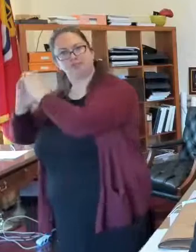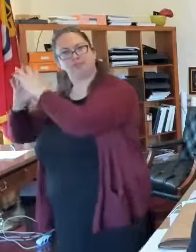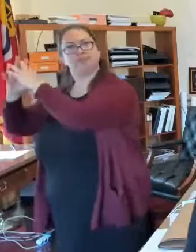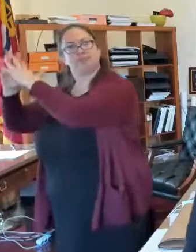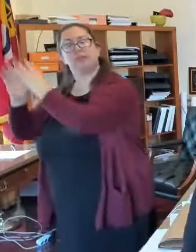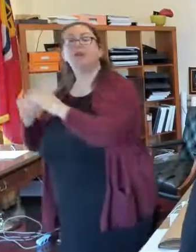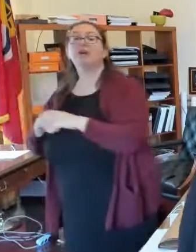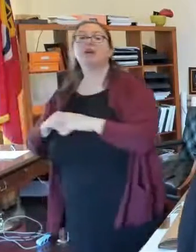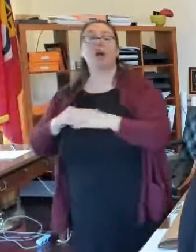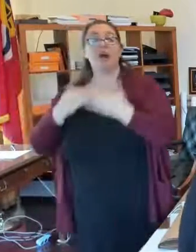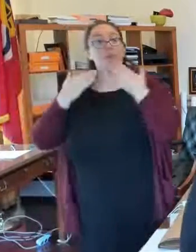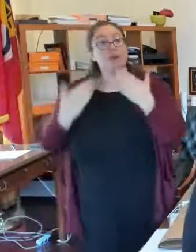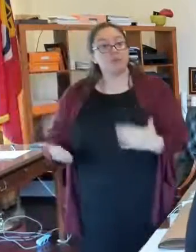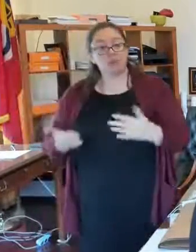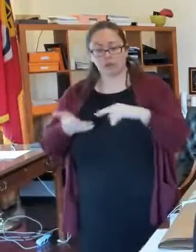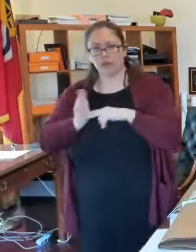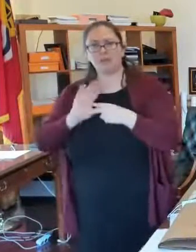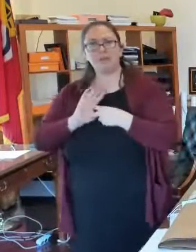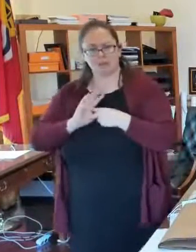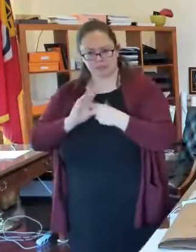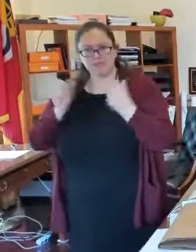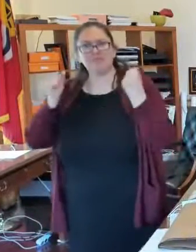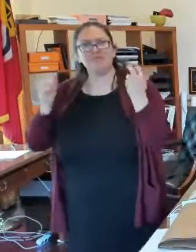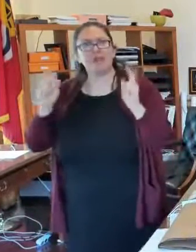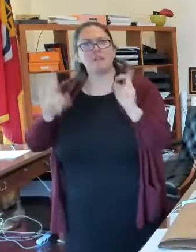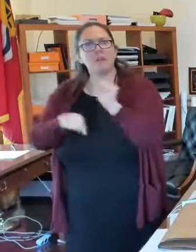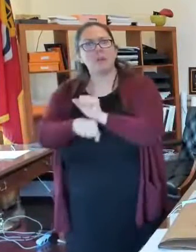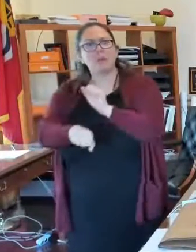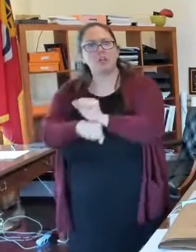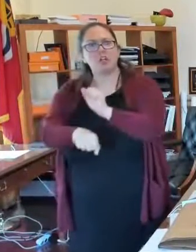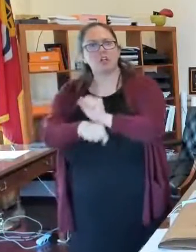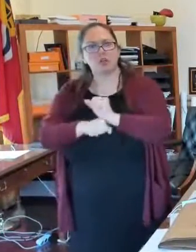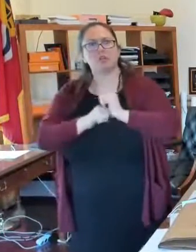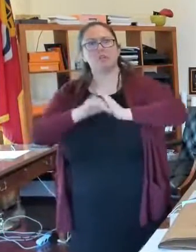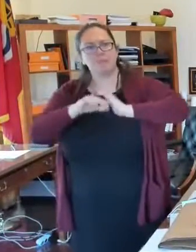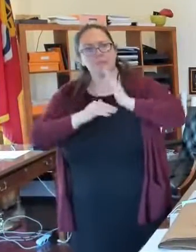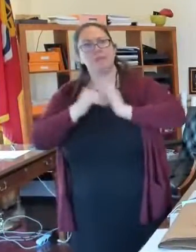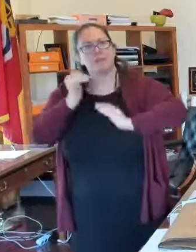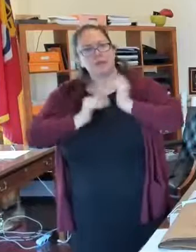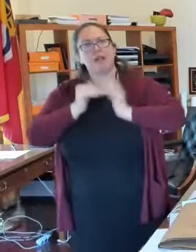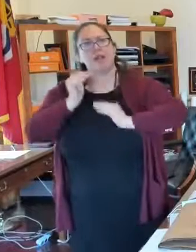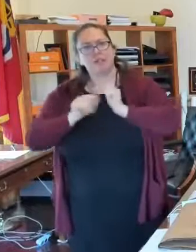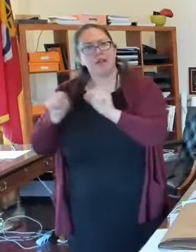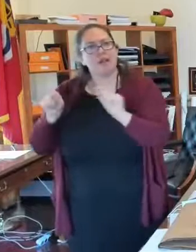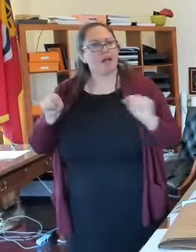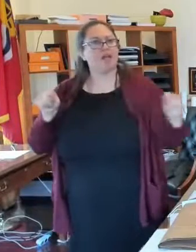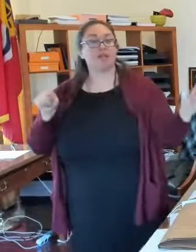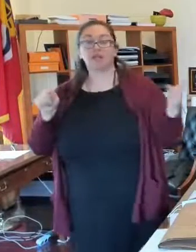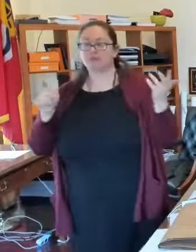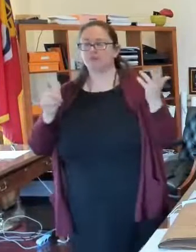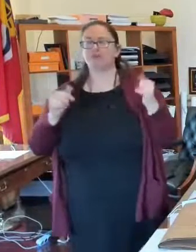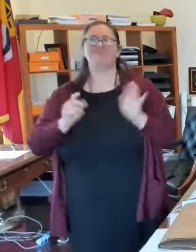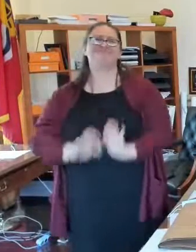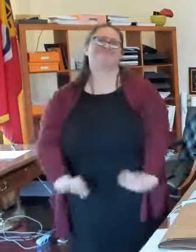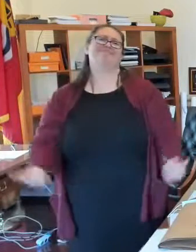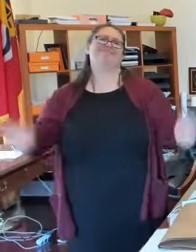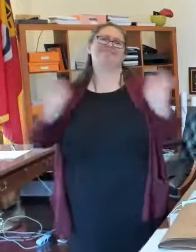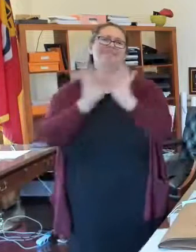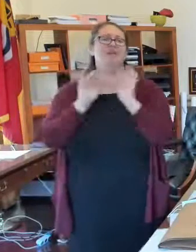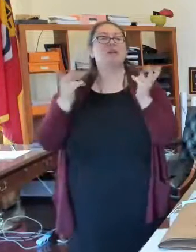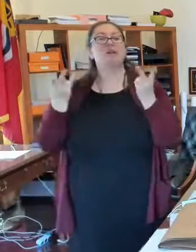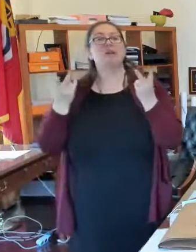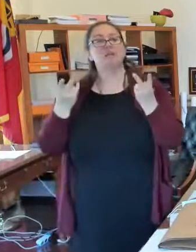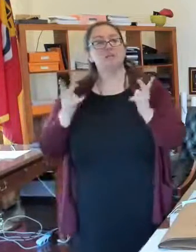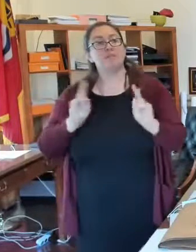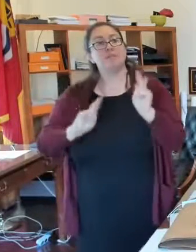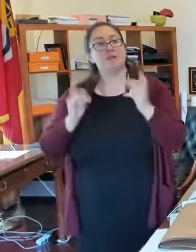that means is that we've got a lot of people working. And that is the absolute key, of course, is for people to